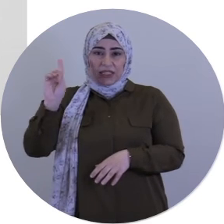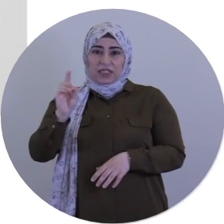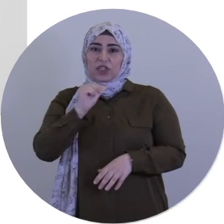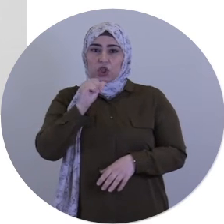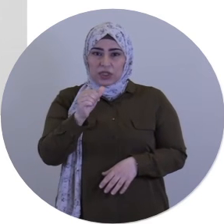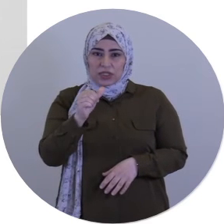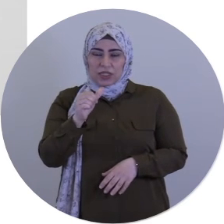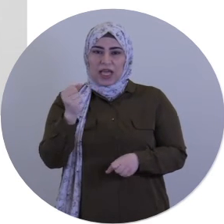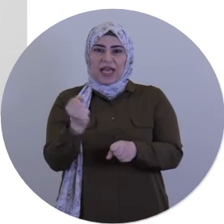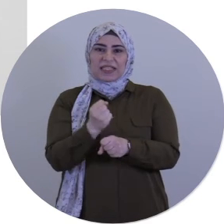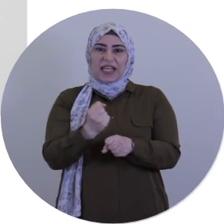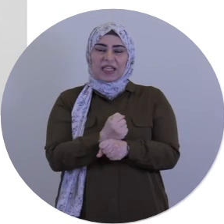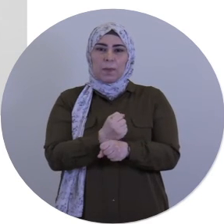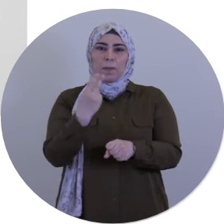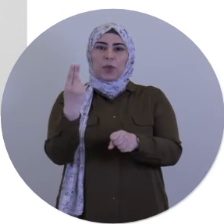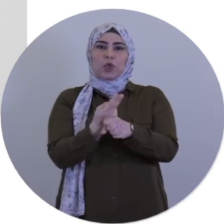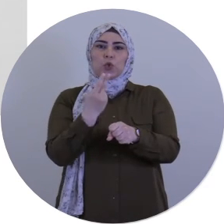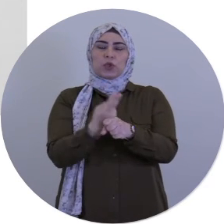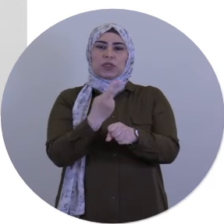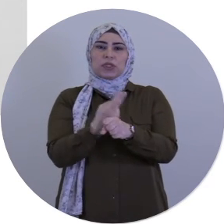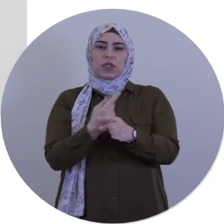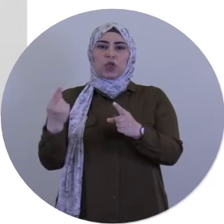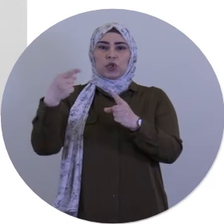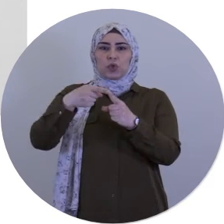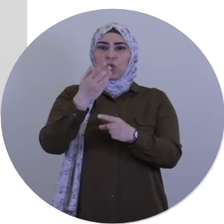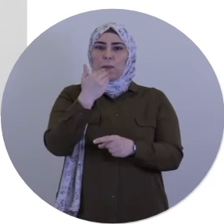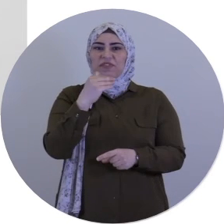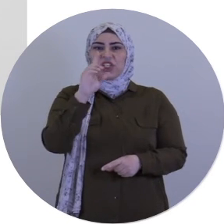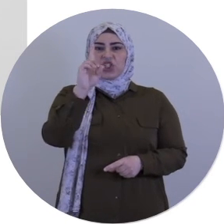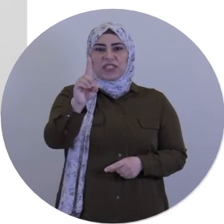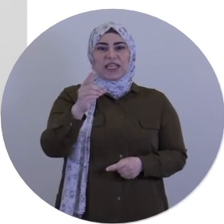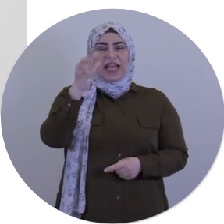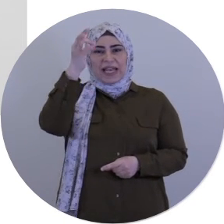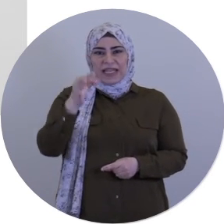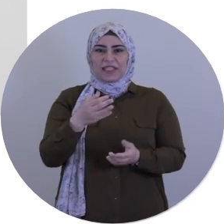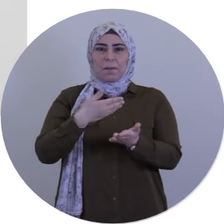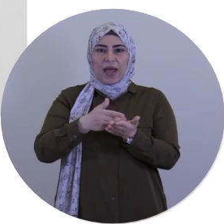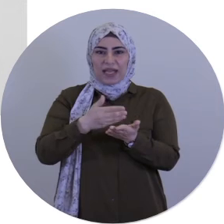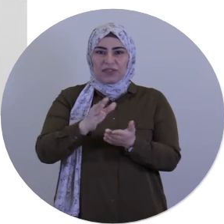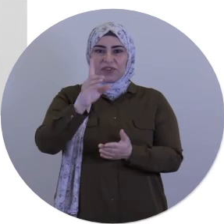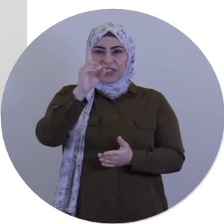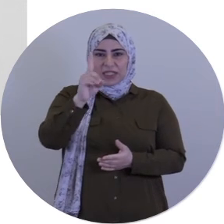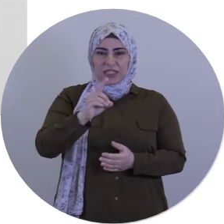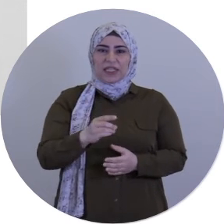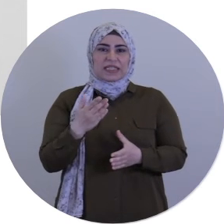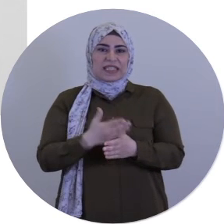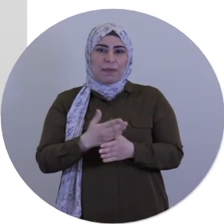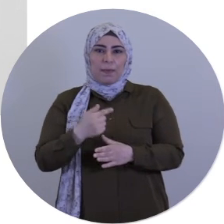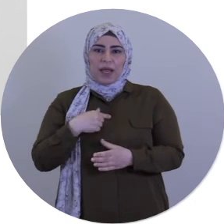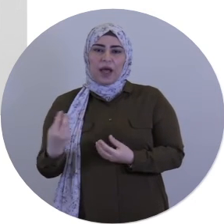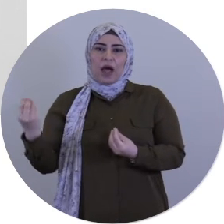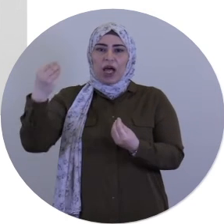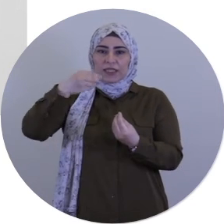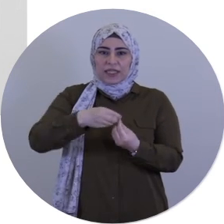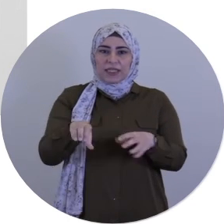do. I didn't used to go to school. If I decide to use it in the negative form, I'm going to remove the because